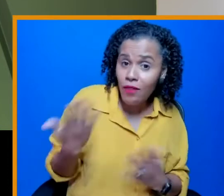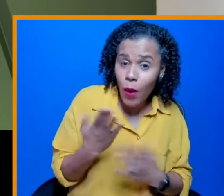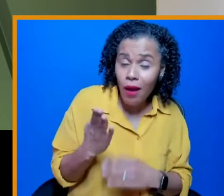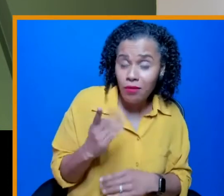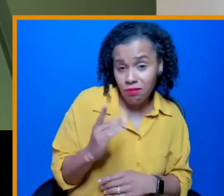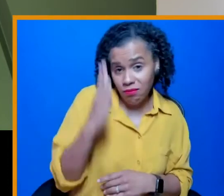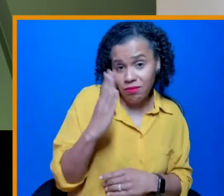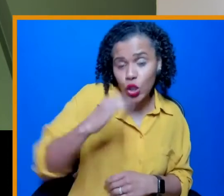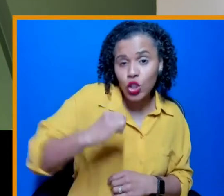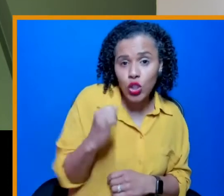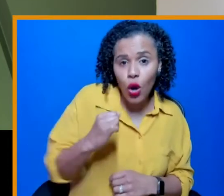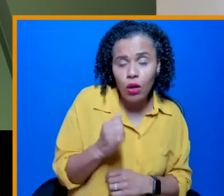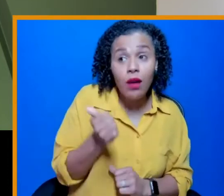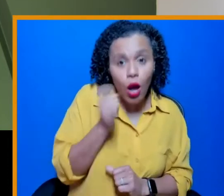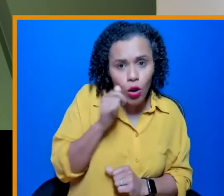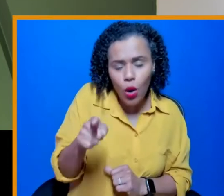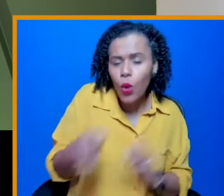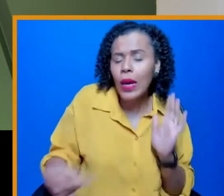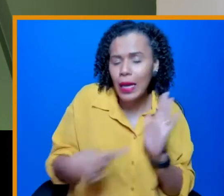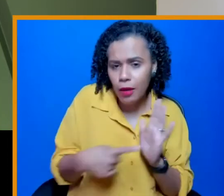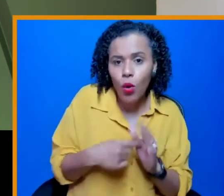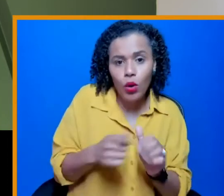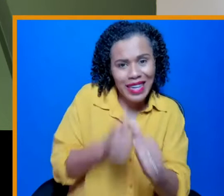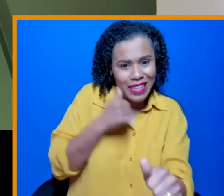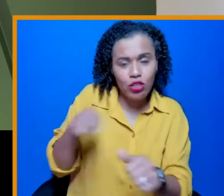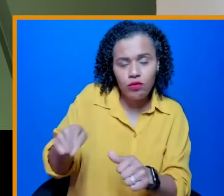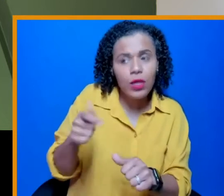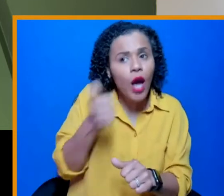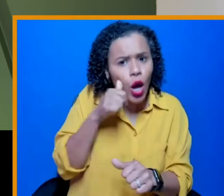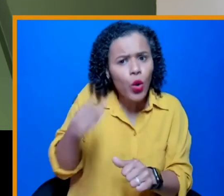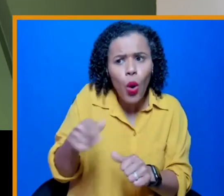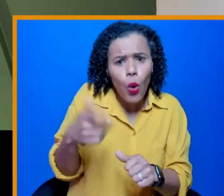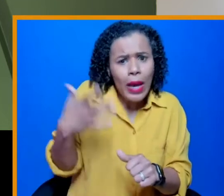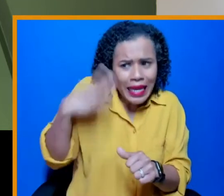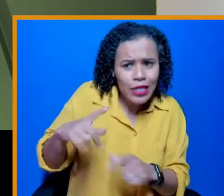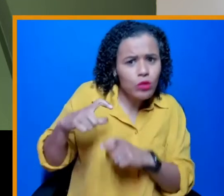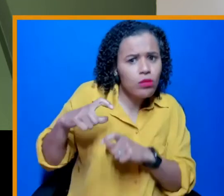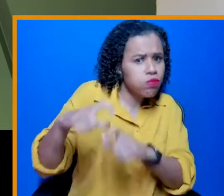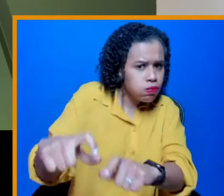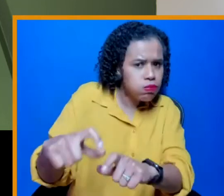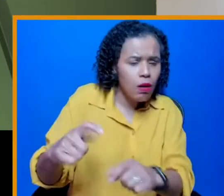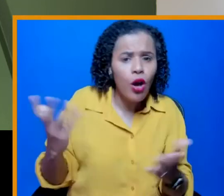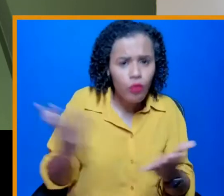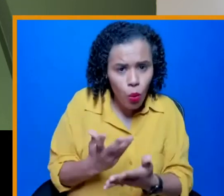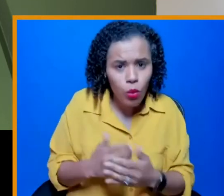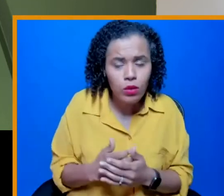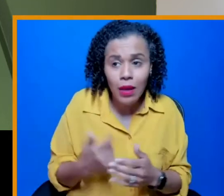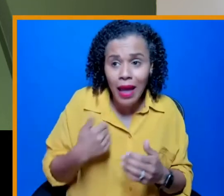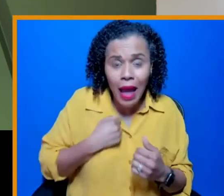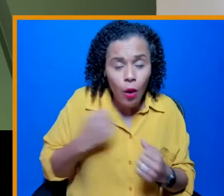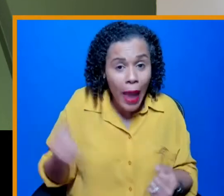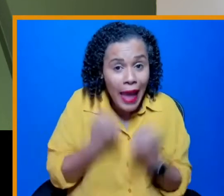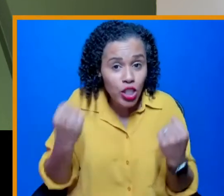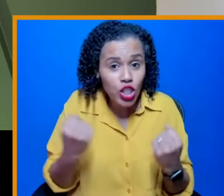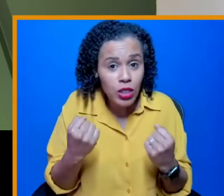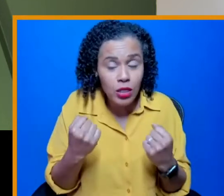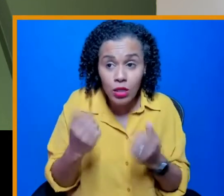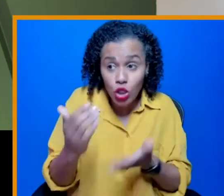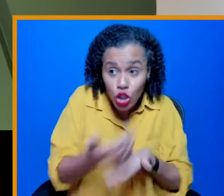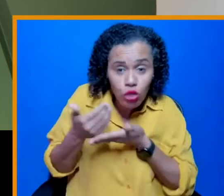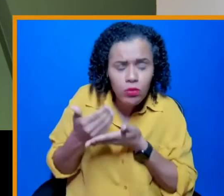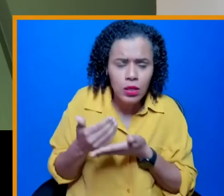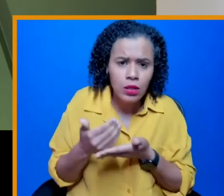is. I know that its stability is crucial. Our energy security is crucial.